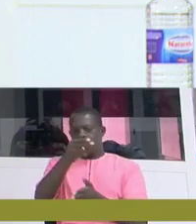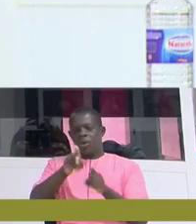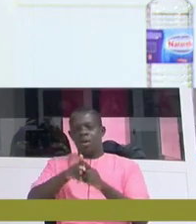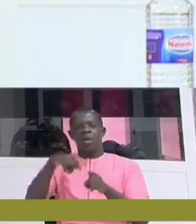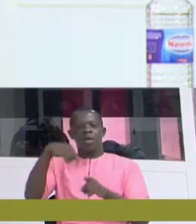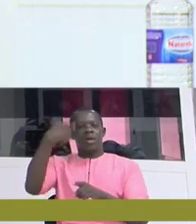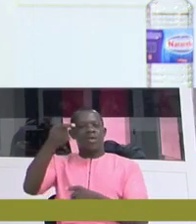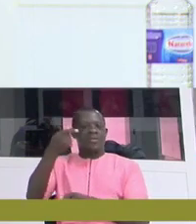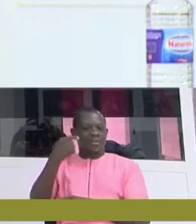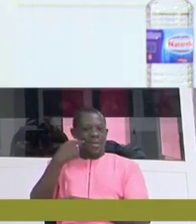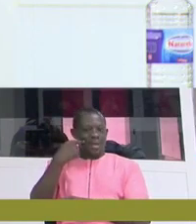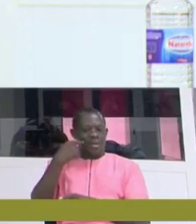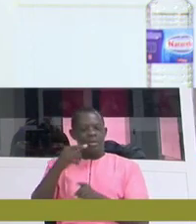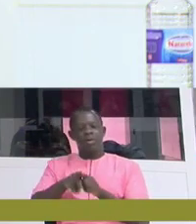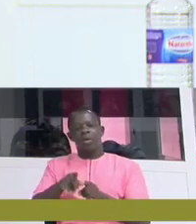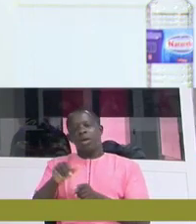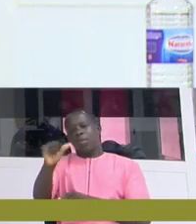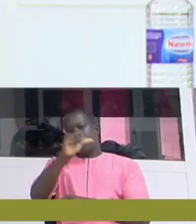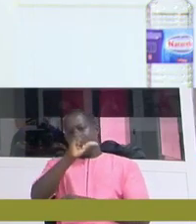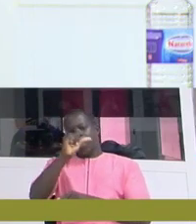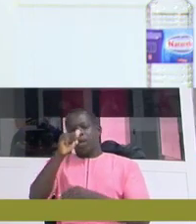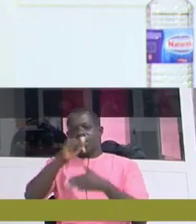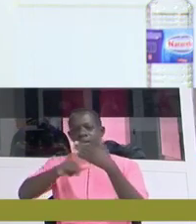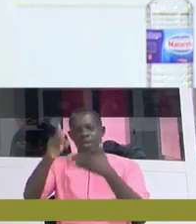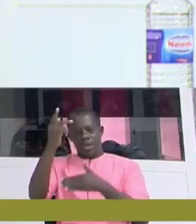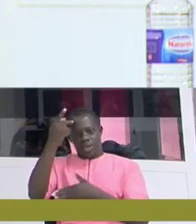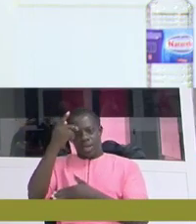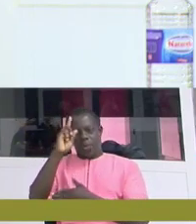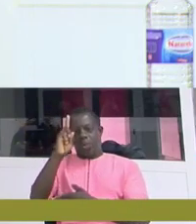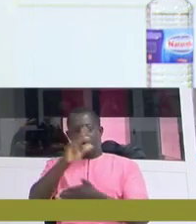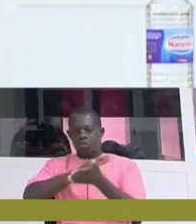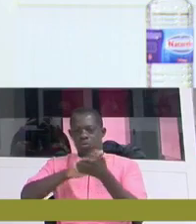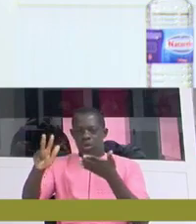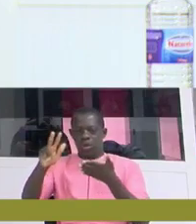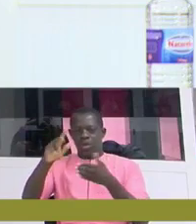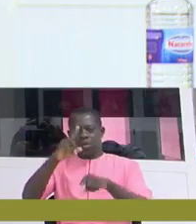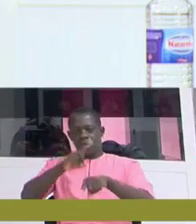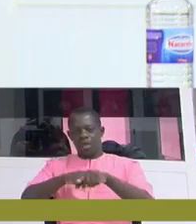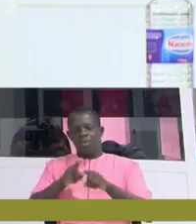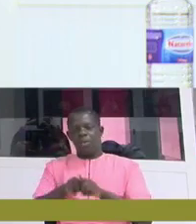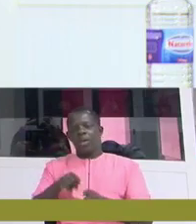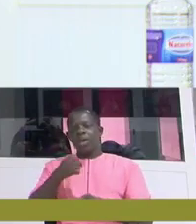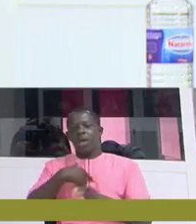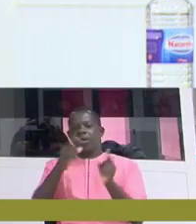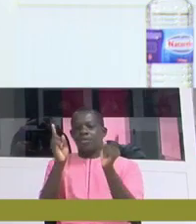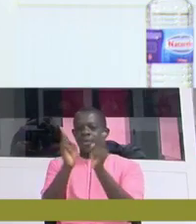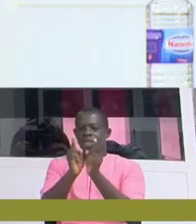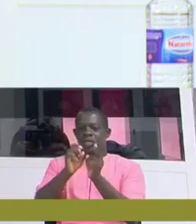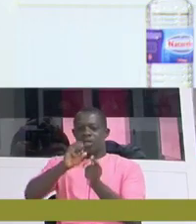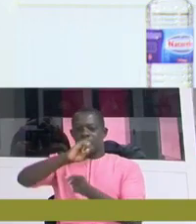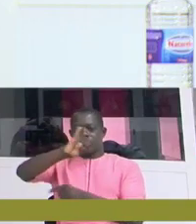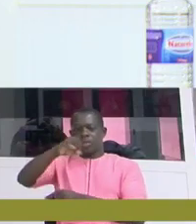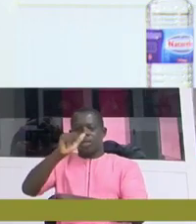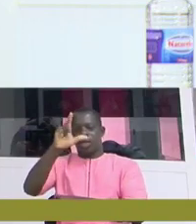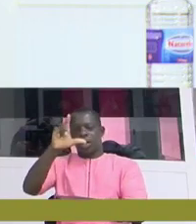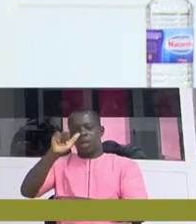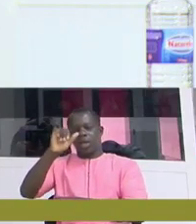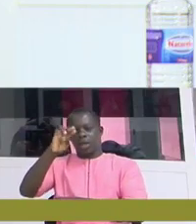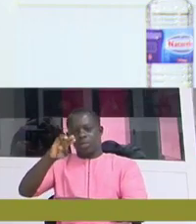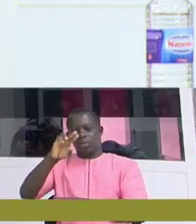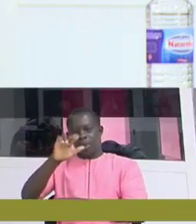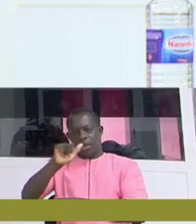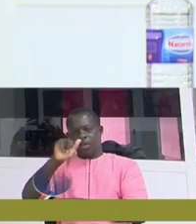that 1 week time, I came back 1 week. Jalamang traya. I found Jalamang at his home. I